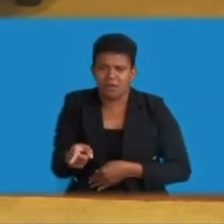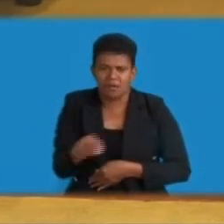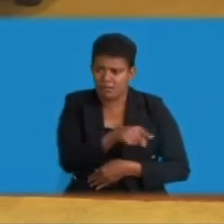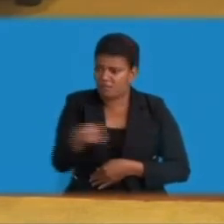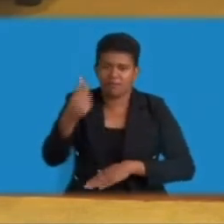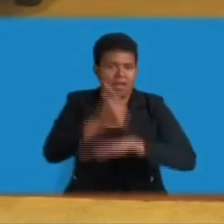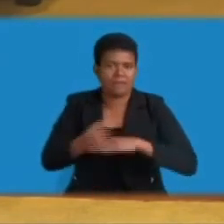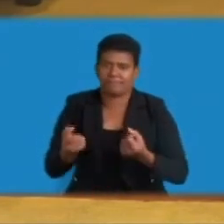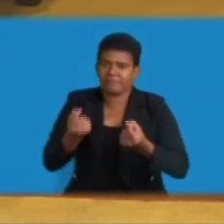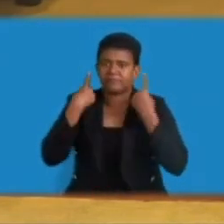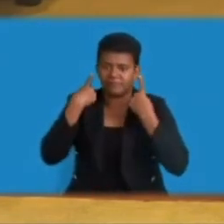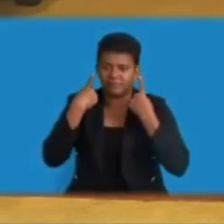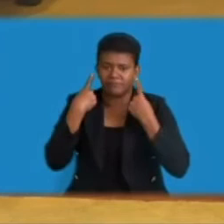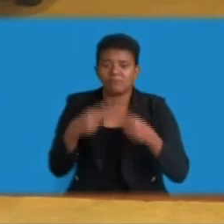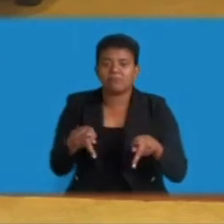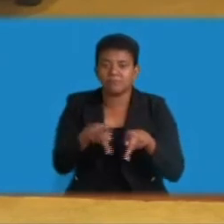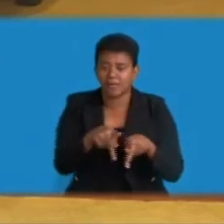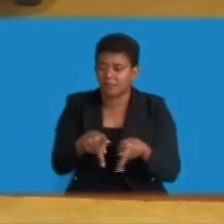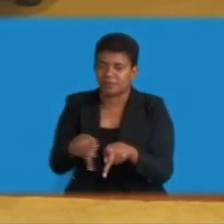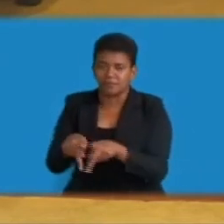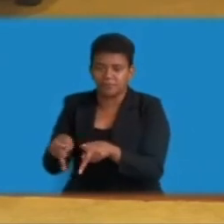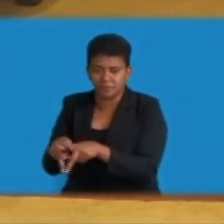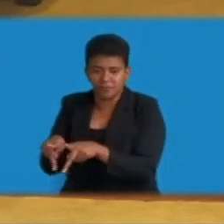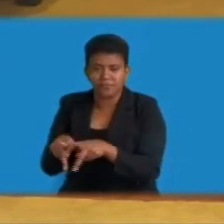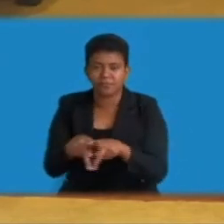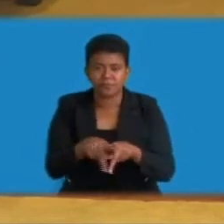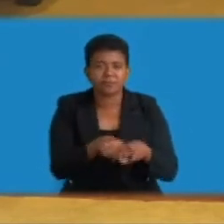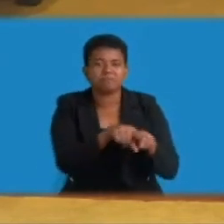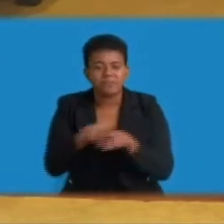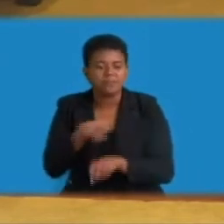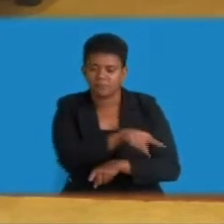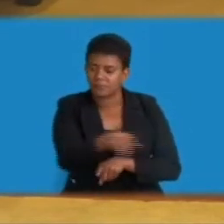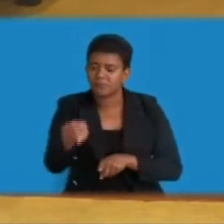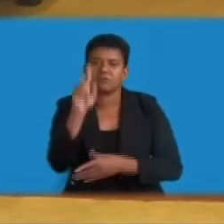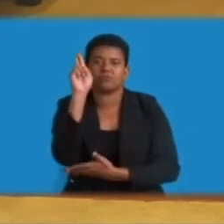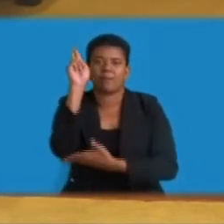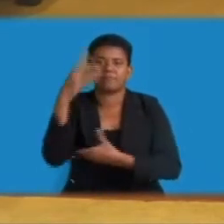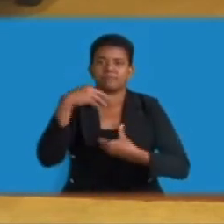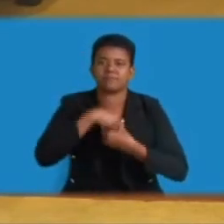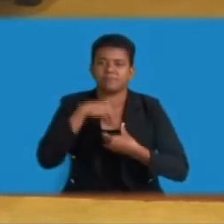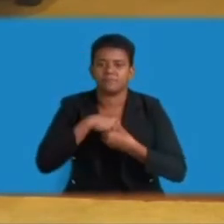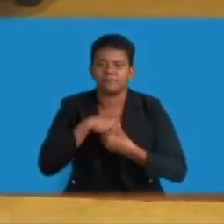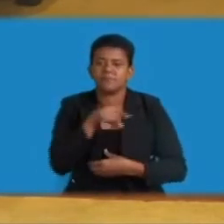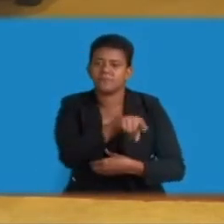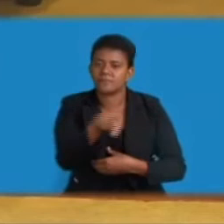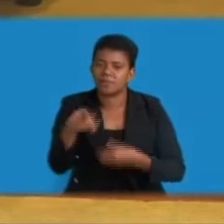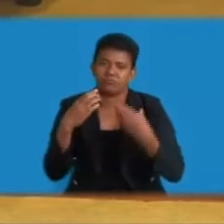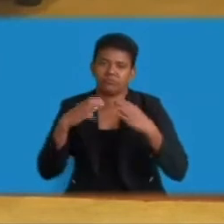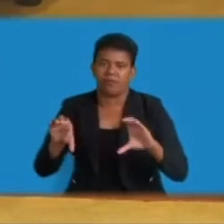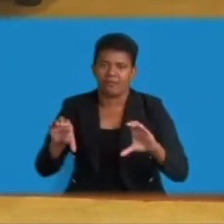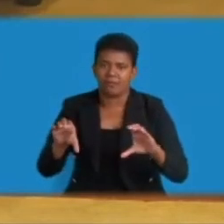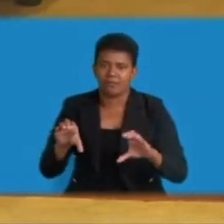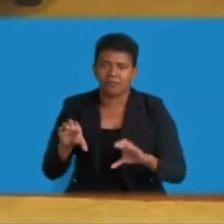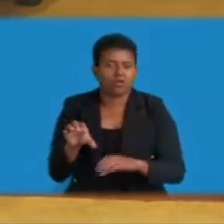partnership is with the representatives of the ratepayers, not the partnerships with the administrators that they